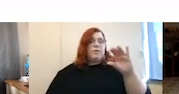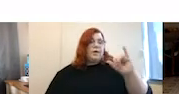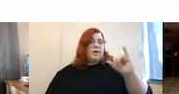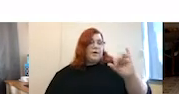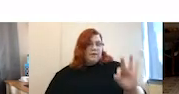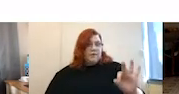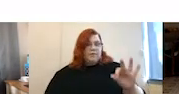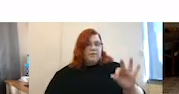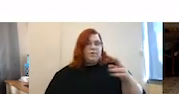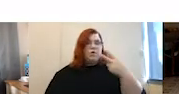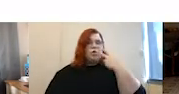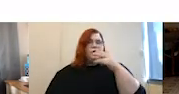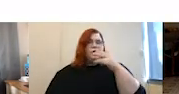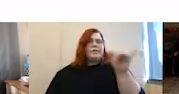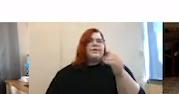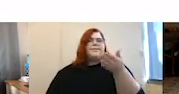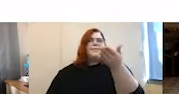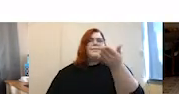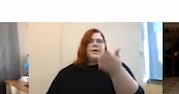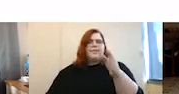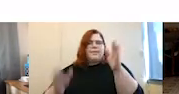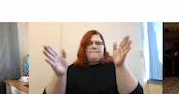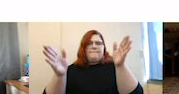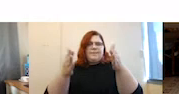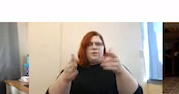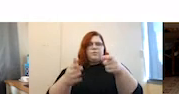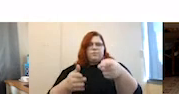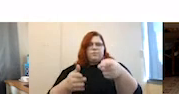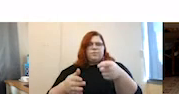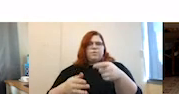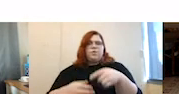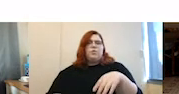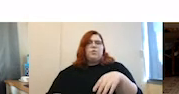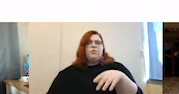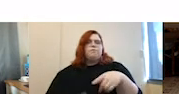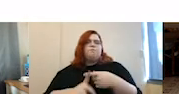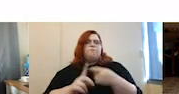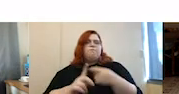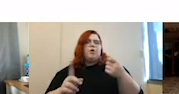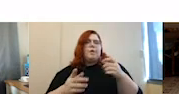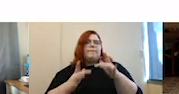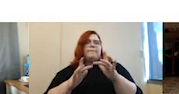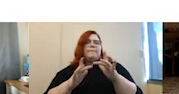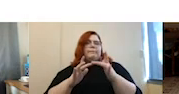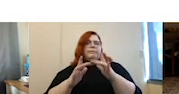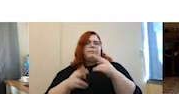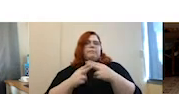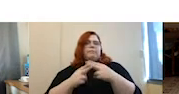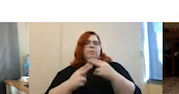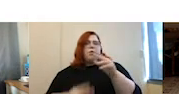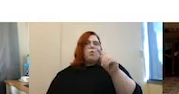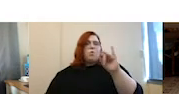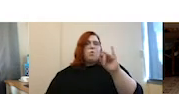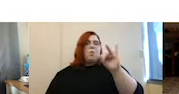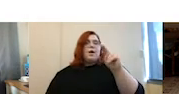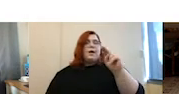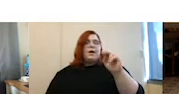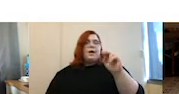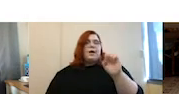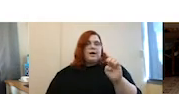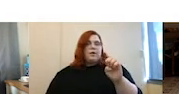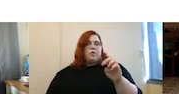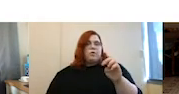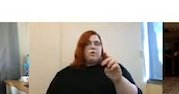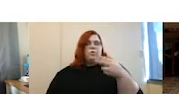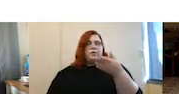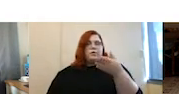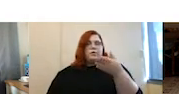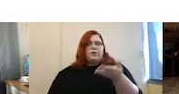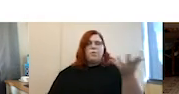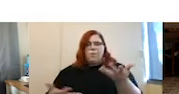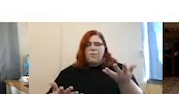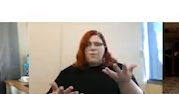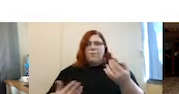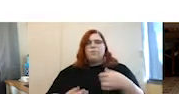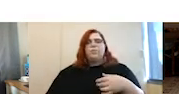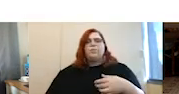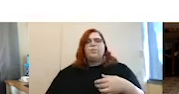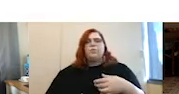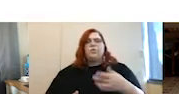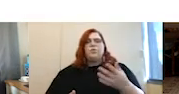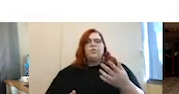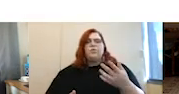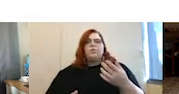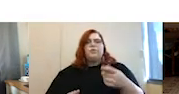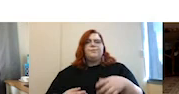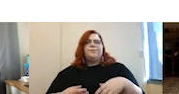center. This is a screenshot from Twine. And what we see here, right, to give you a bit of a peek into the next couple